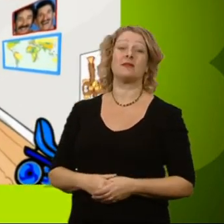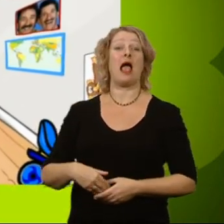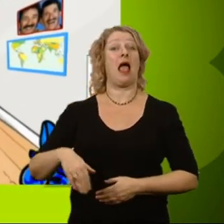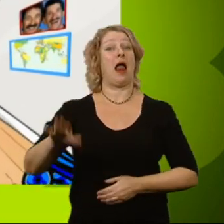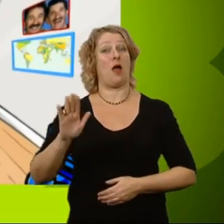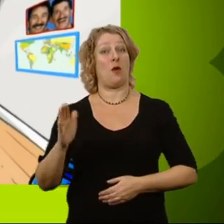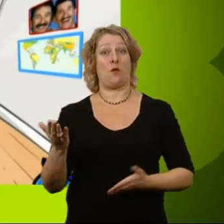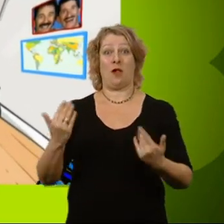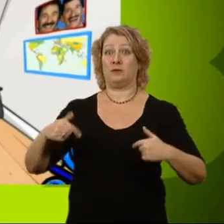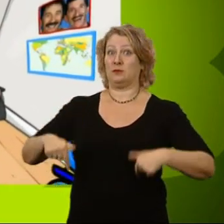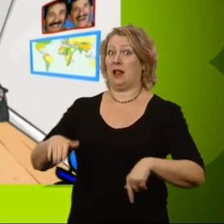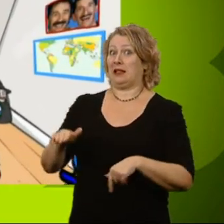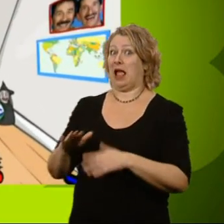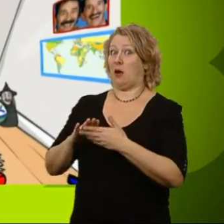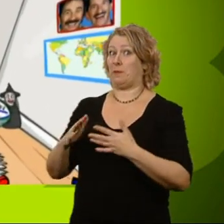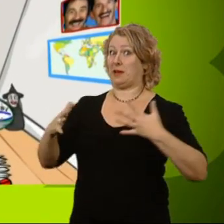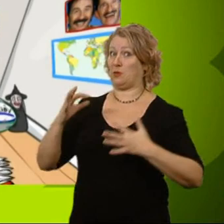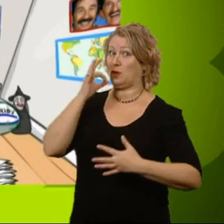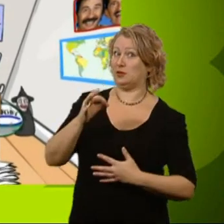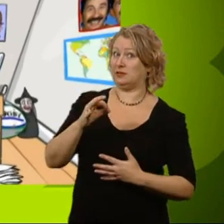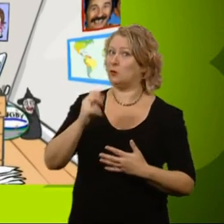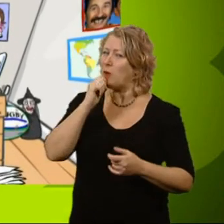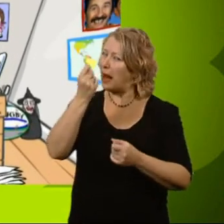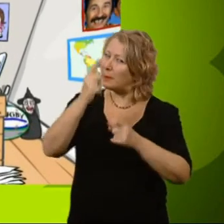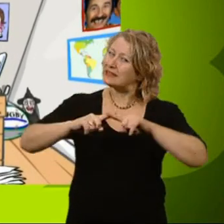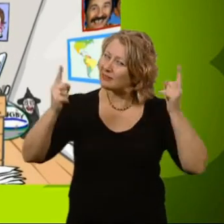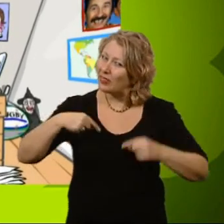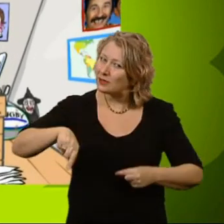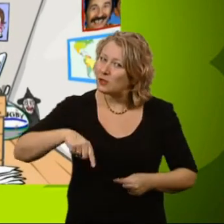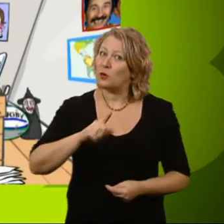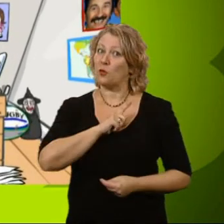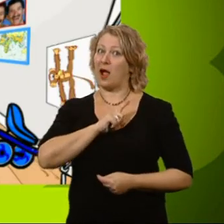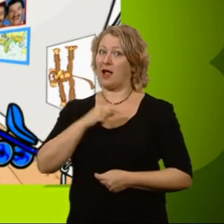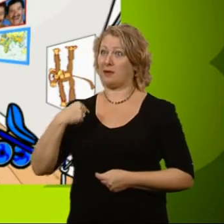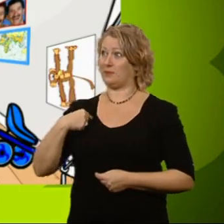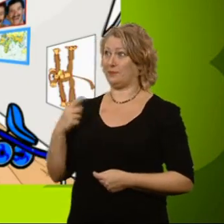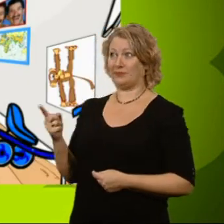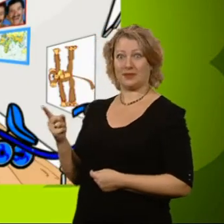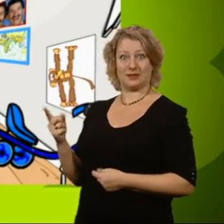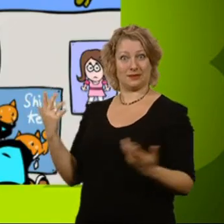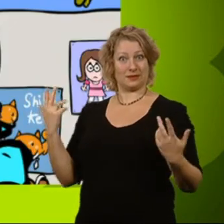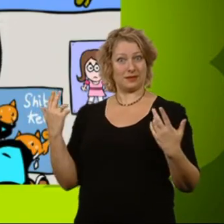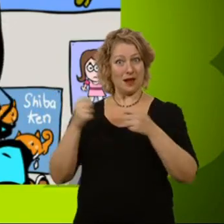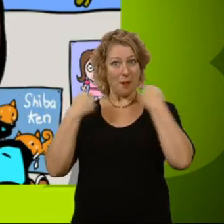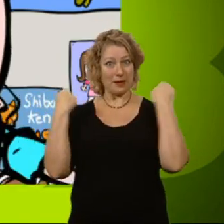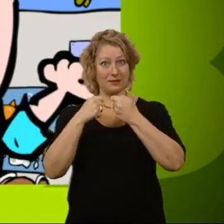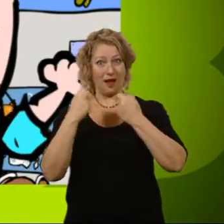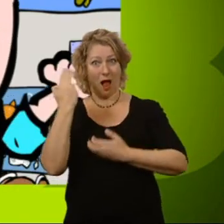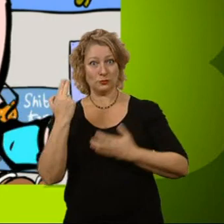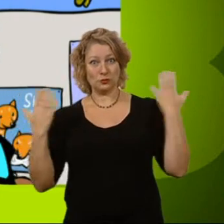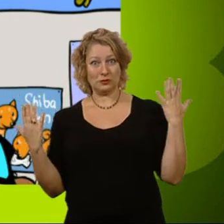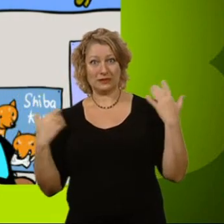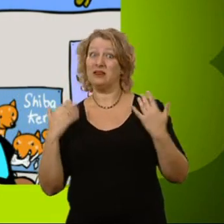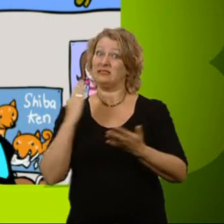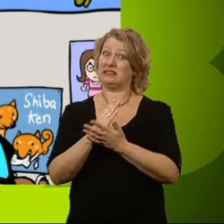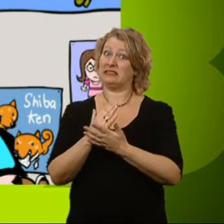Little Howard's Big Question. It's going to be a little bit different this week because I'm coming to you from my cartoon cupboard. You see, we've received